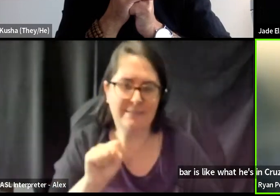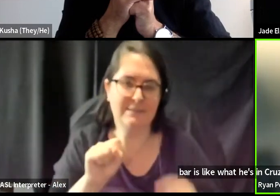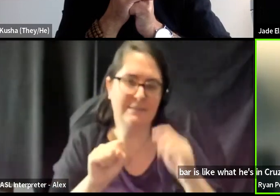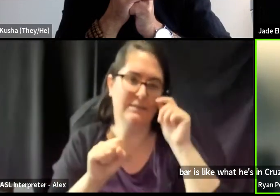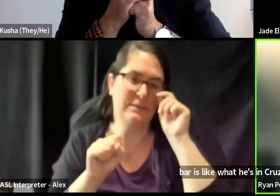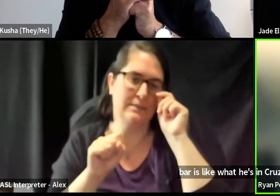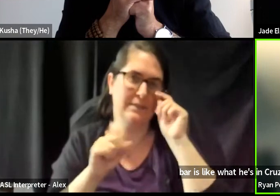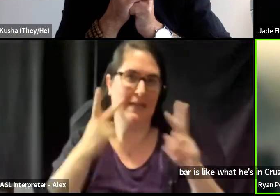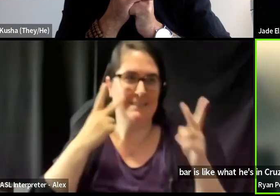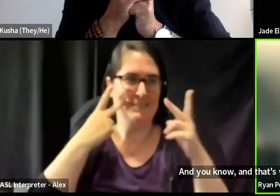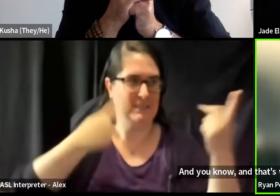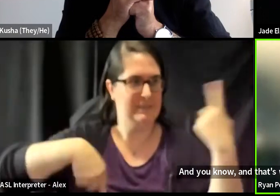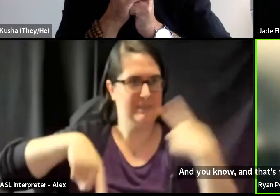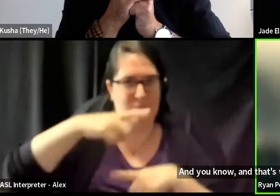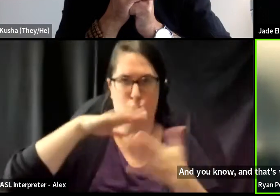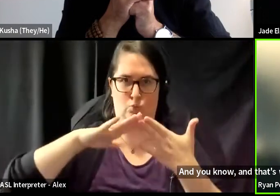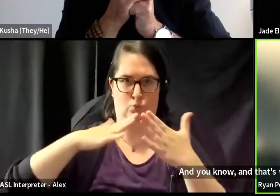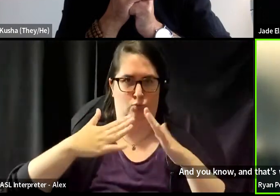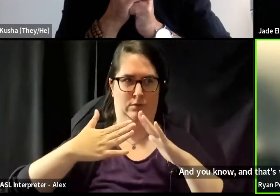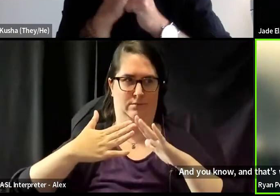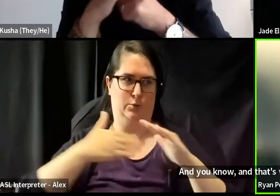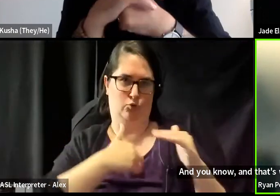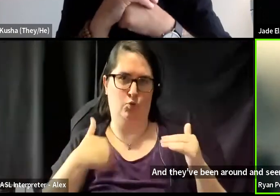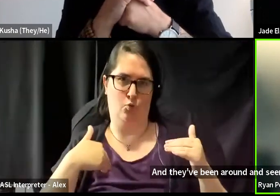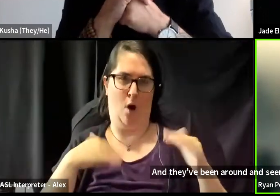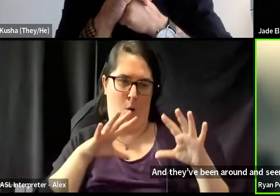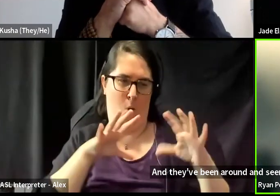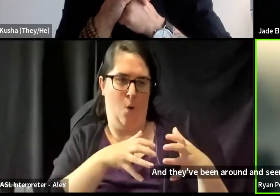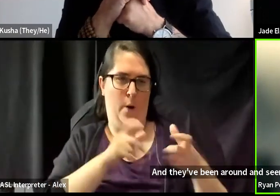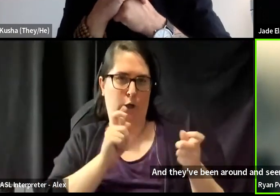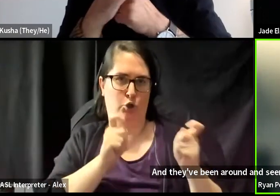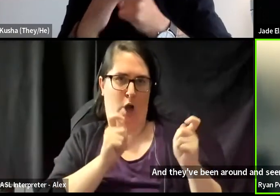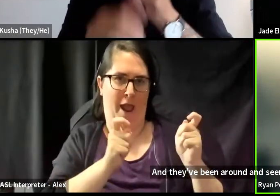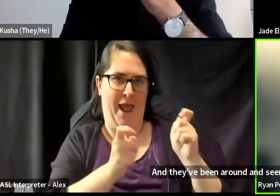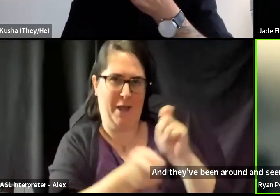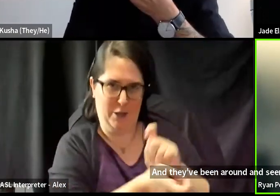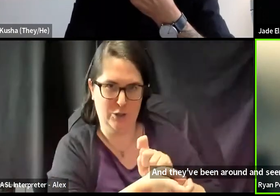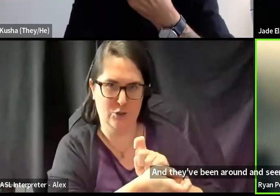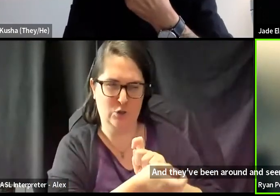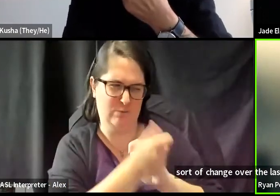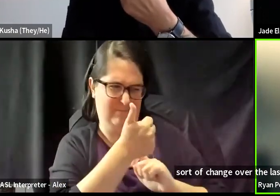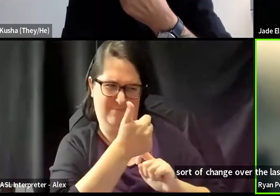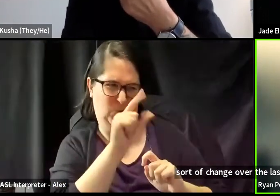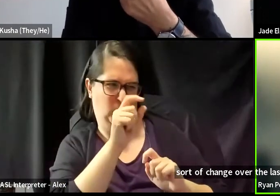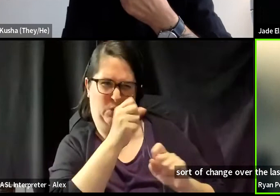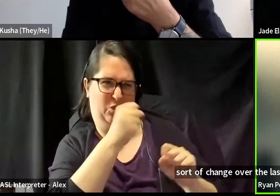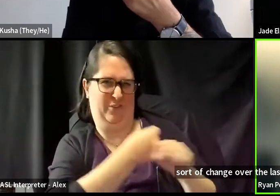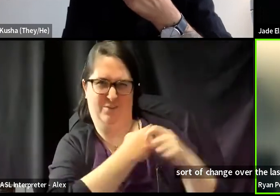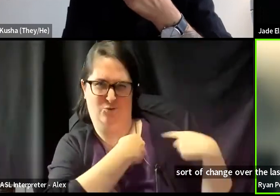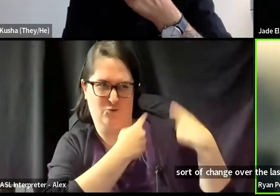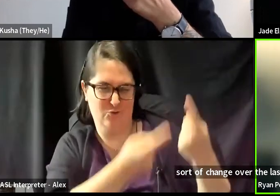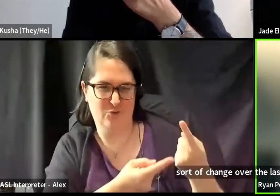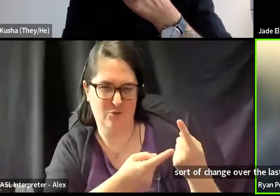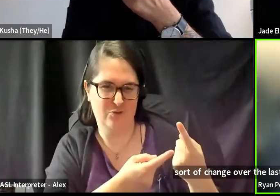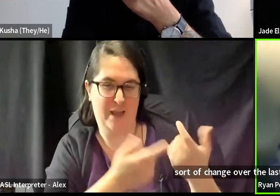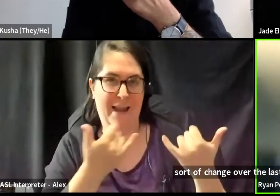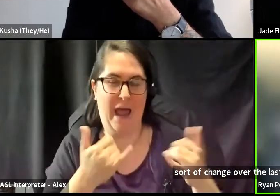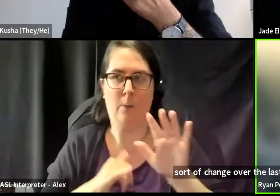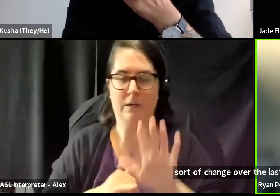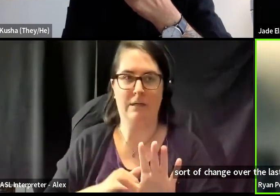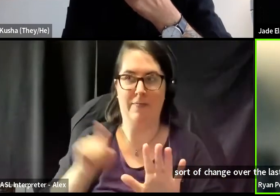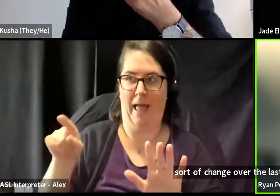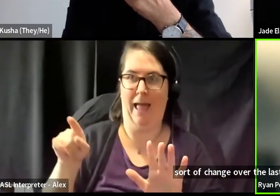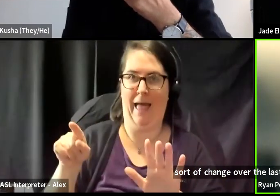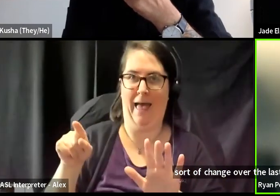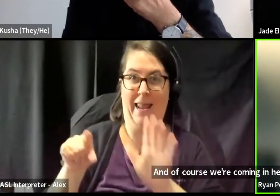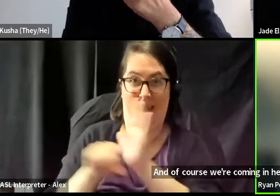around and seen the Toronto Village sort of change over the last few decades. And of course, we're coming in here saying, well, actually harmful jokes like this